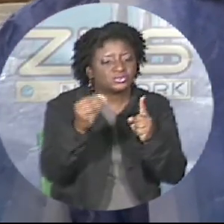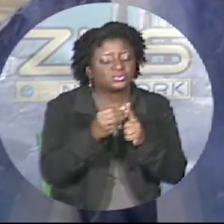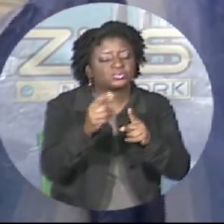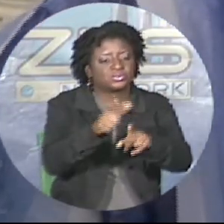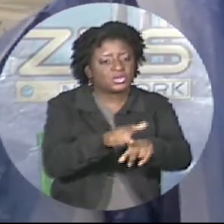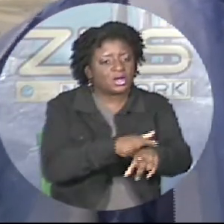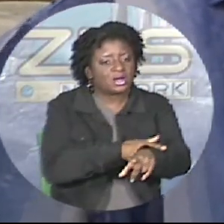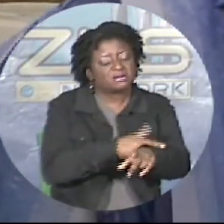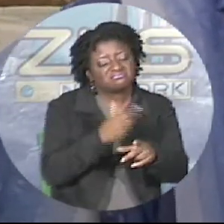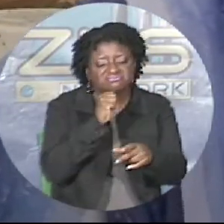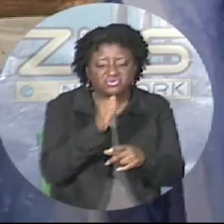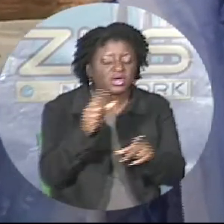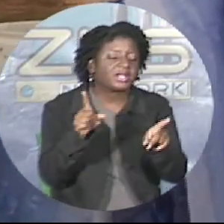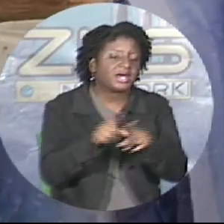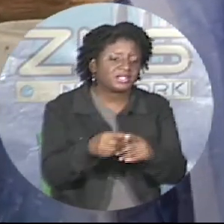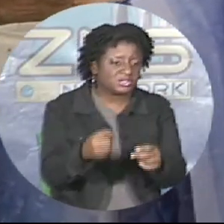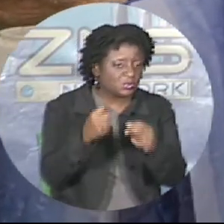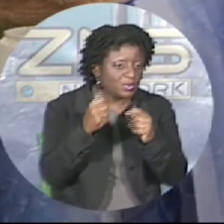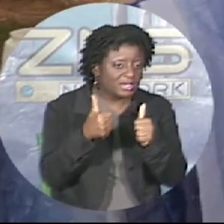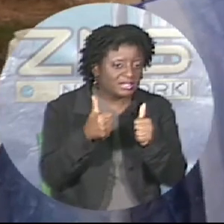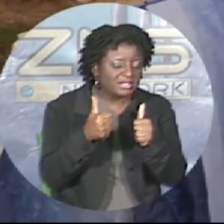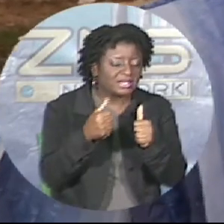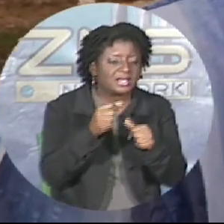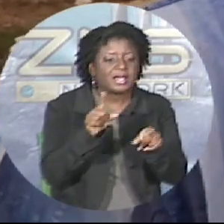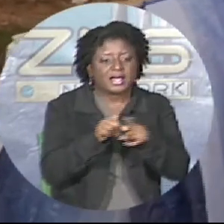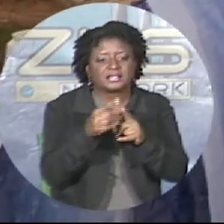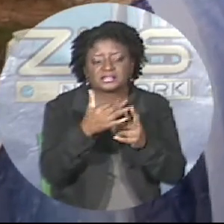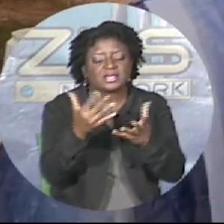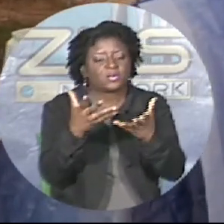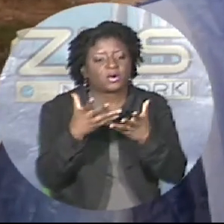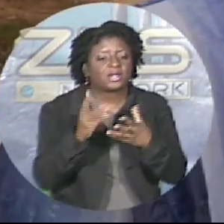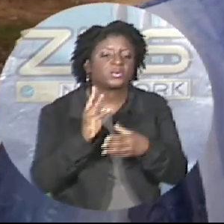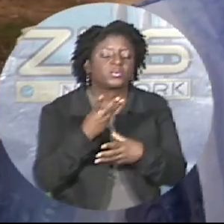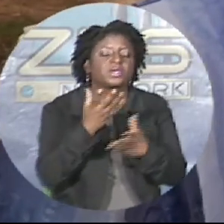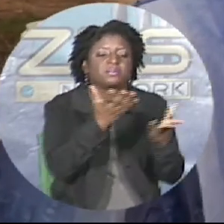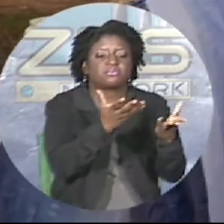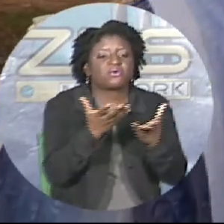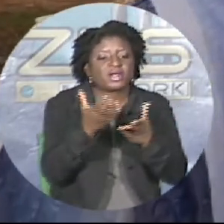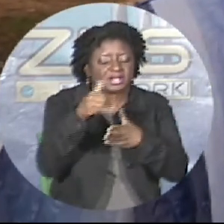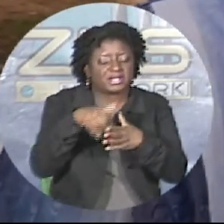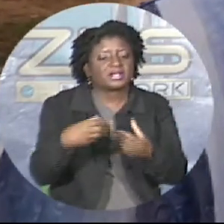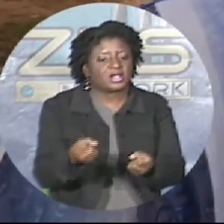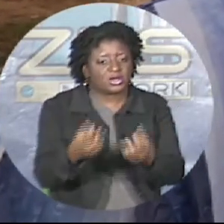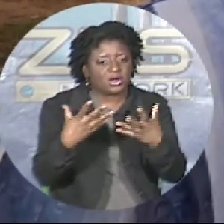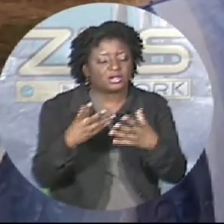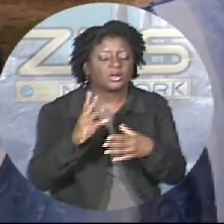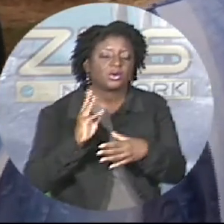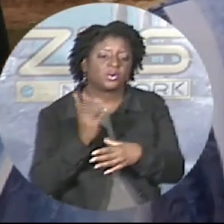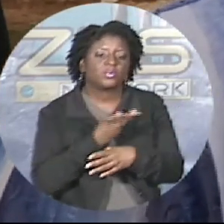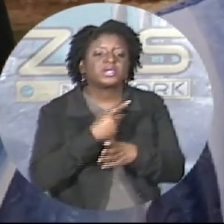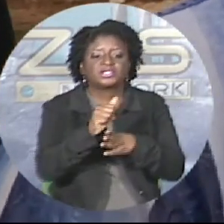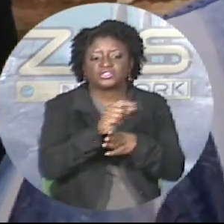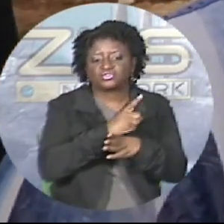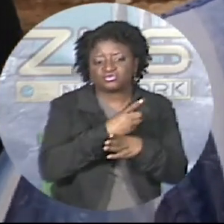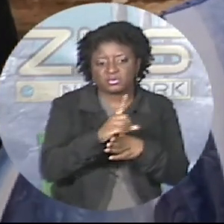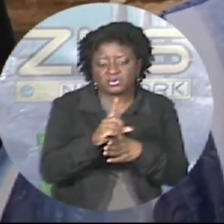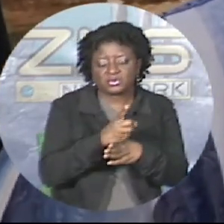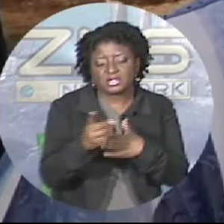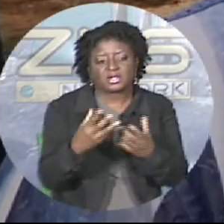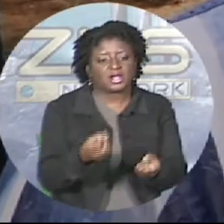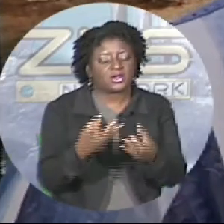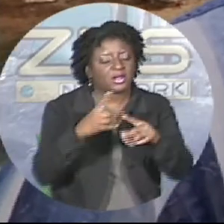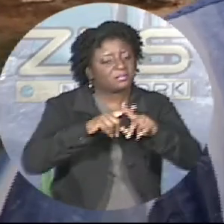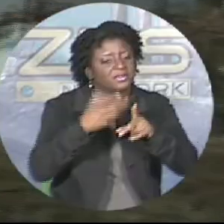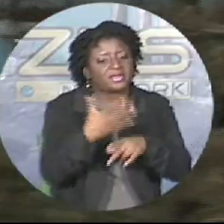to. I mean, people, obviously, we brought in a lot. We have distributed a lot. But there are thousands of people who have